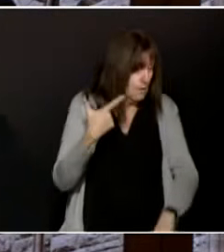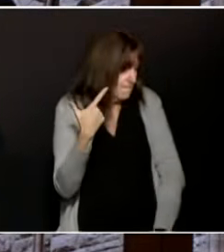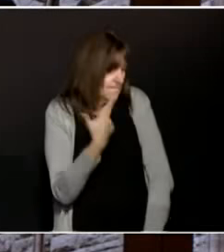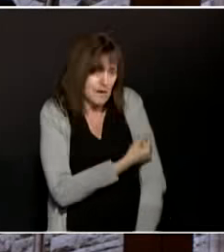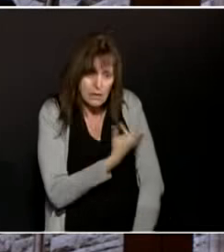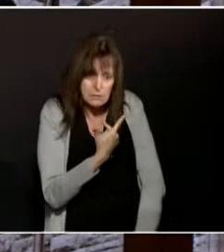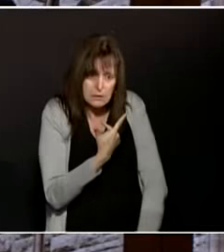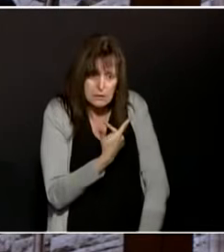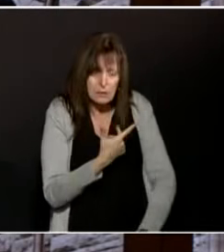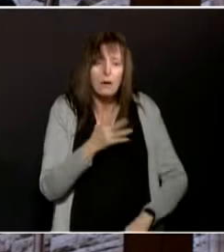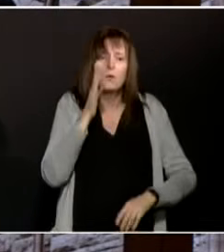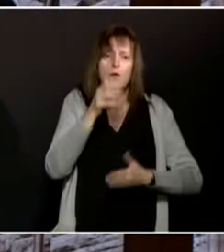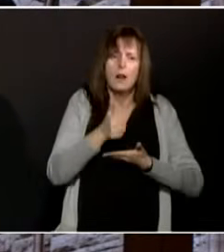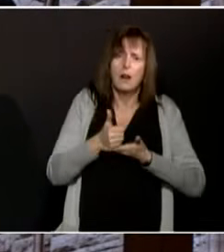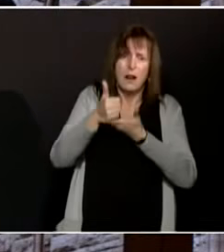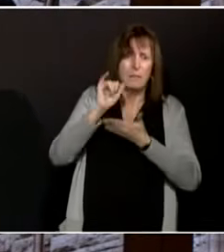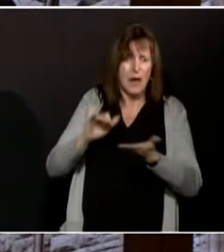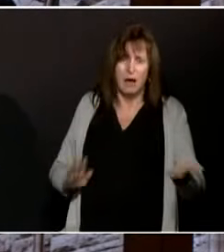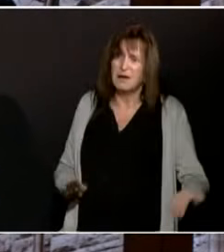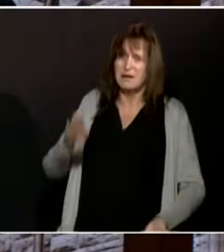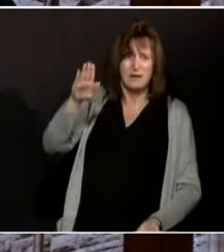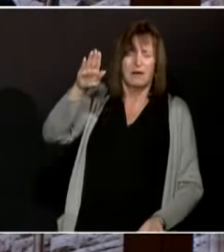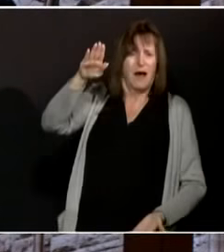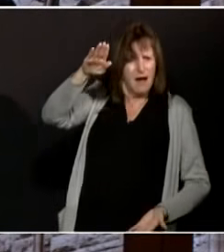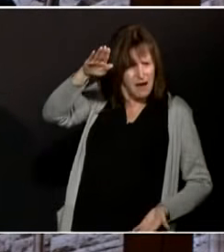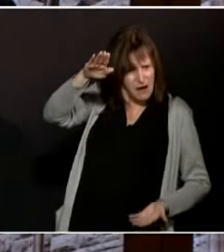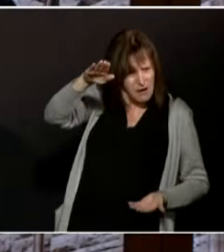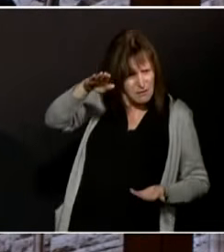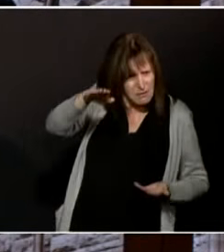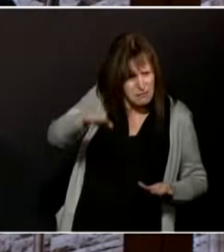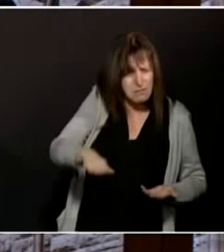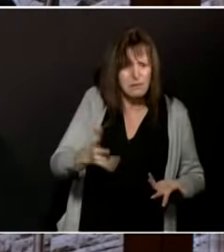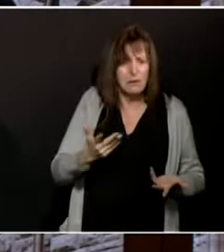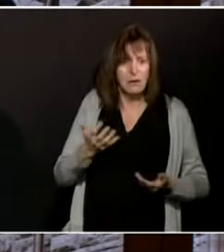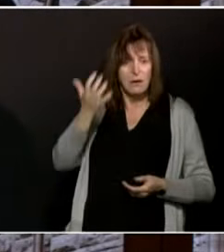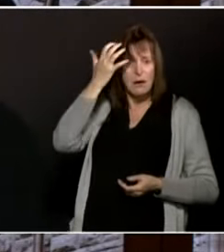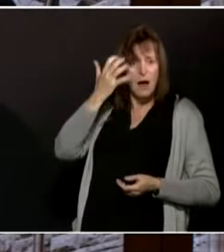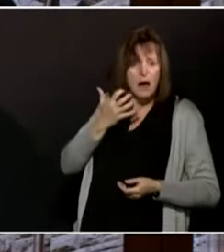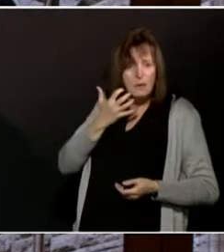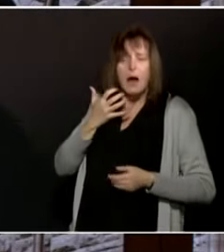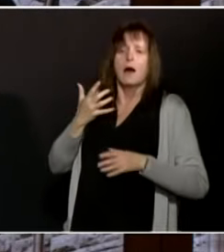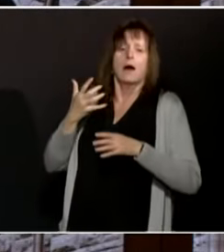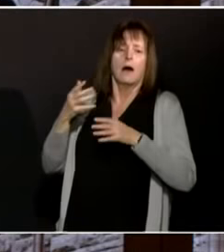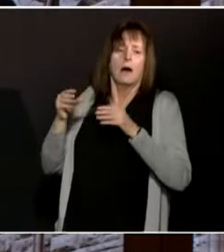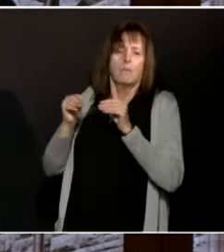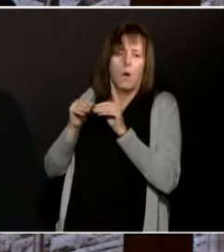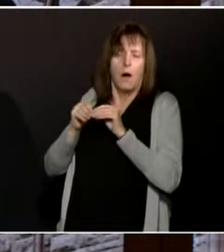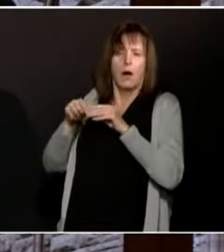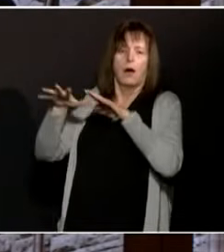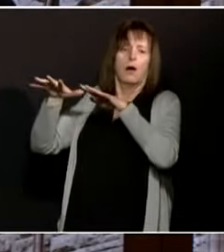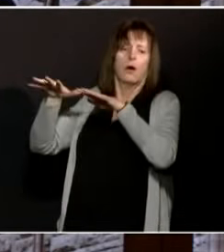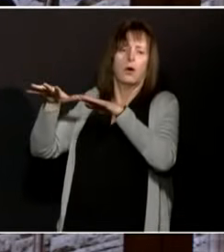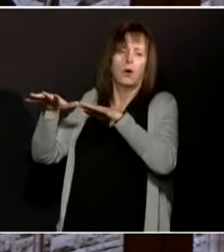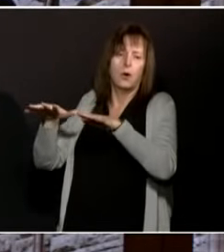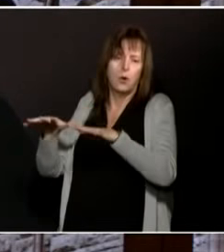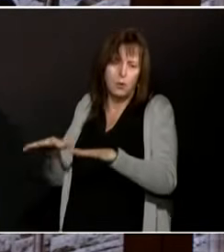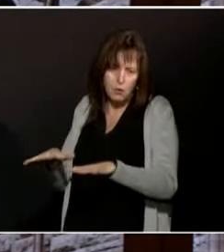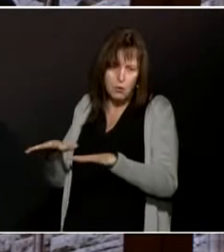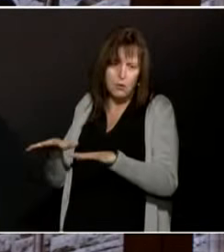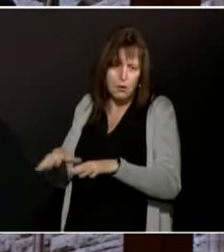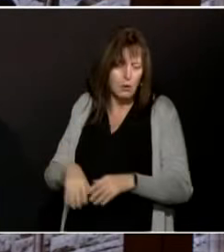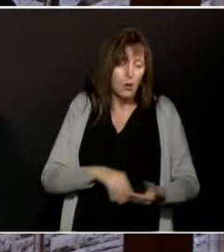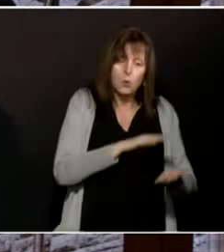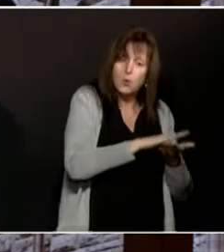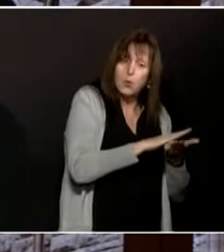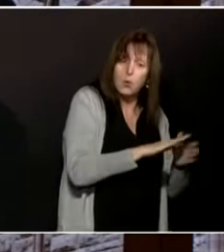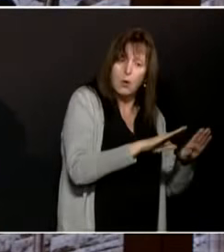get our hospitals back down, to give relief to the hardworking hospital staff that are there, to give relief to getting our children back into schools,